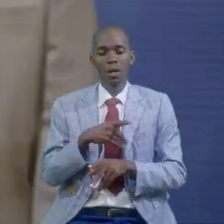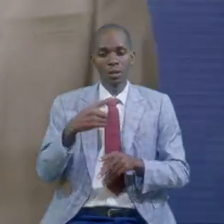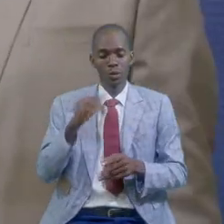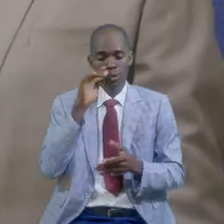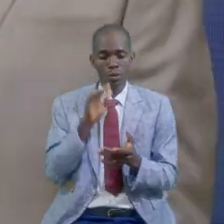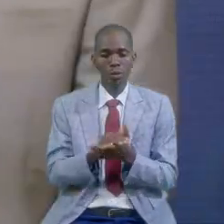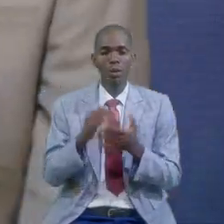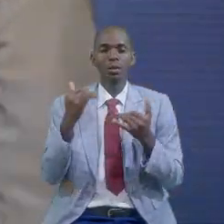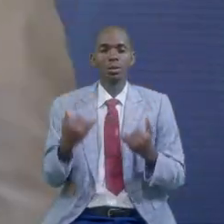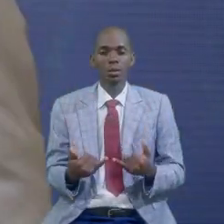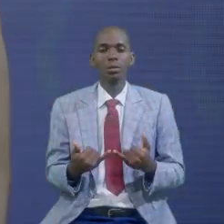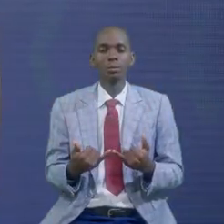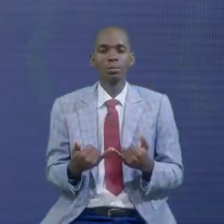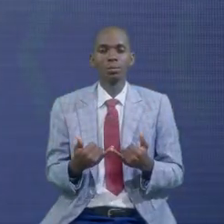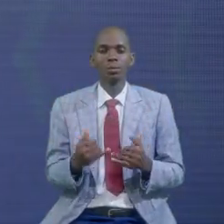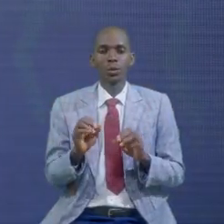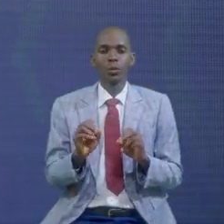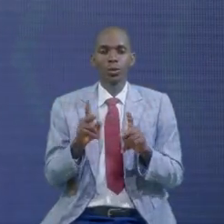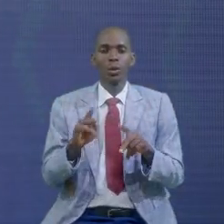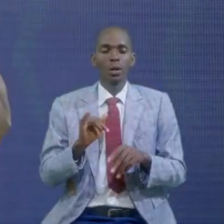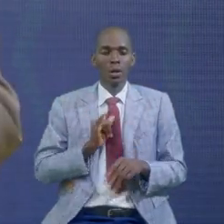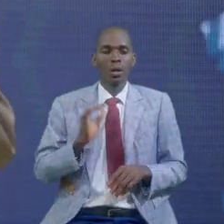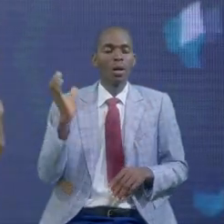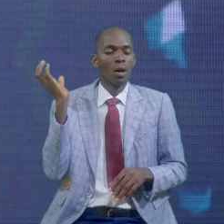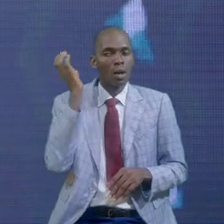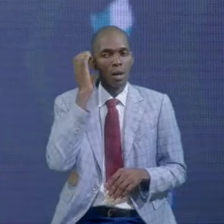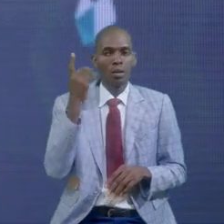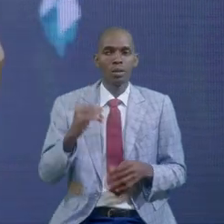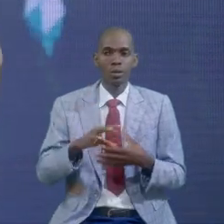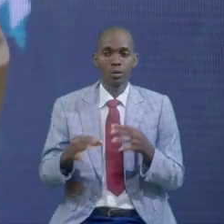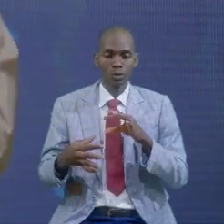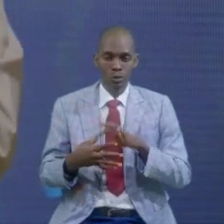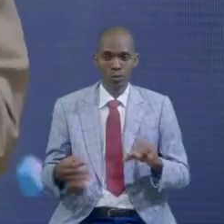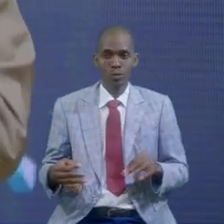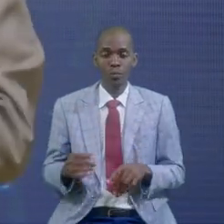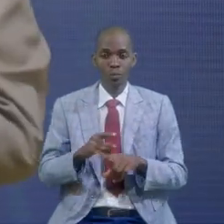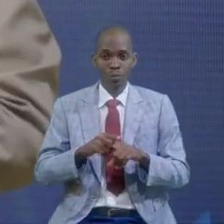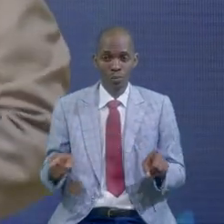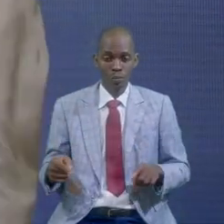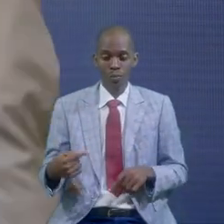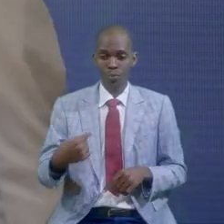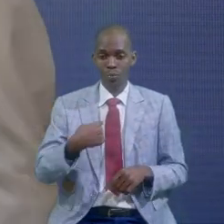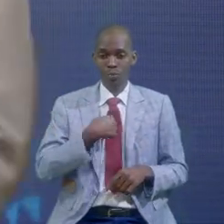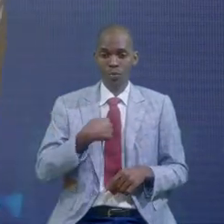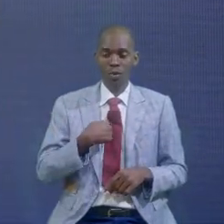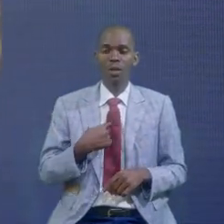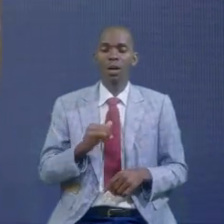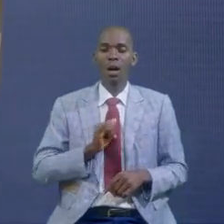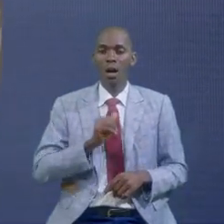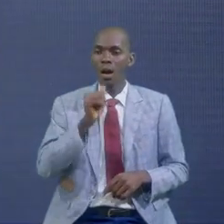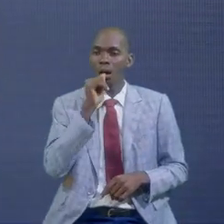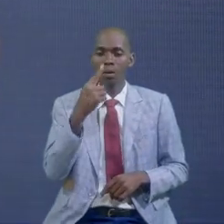I hear the story, but I want to tell you, I am the queen here.